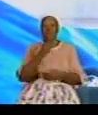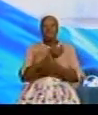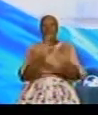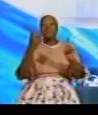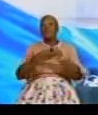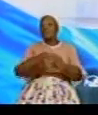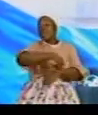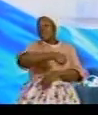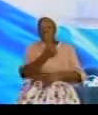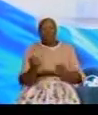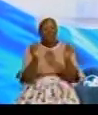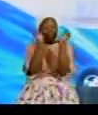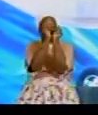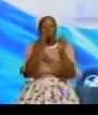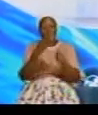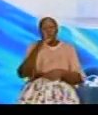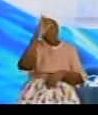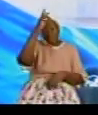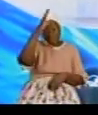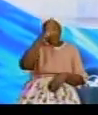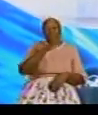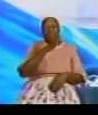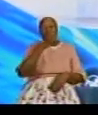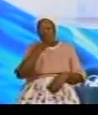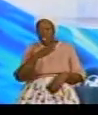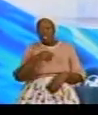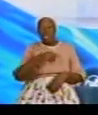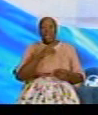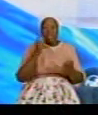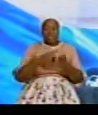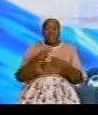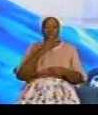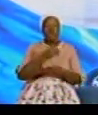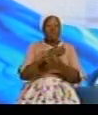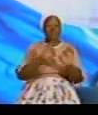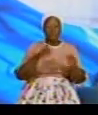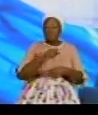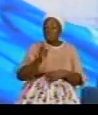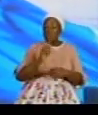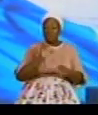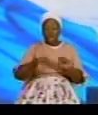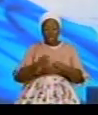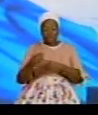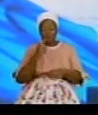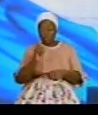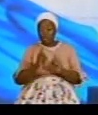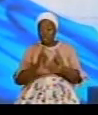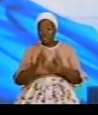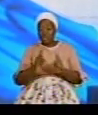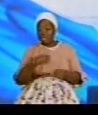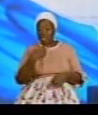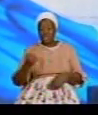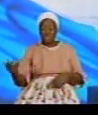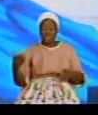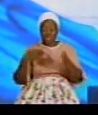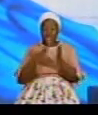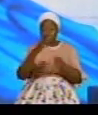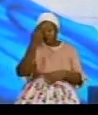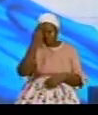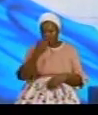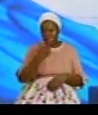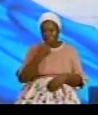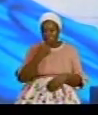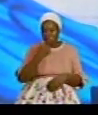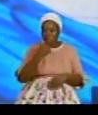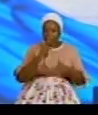any hold of a father, of a mother. The people that taught you that, they make